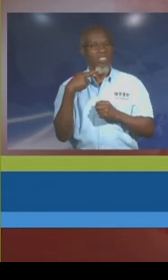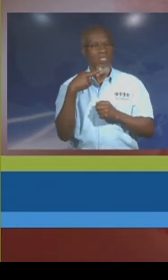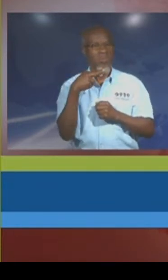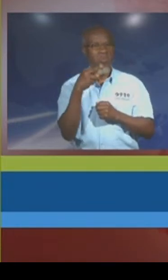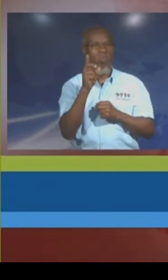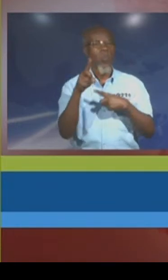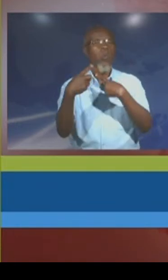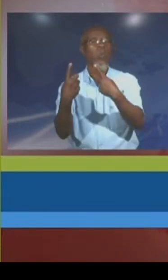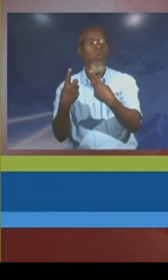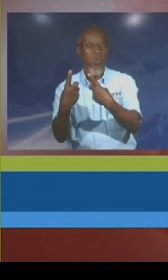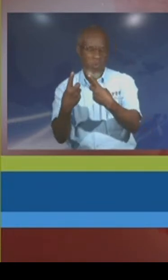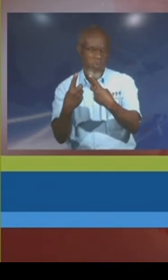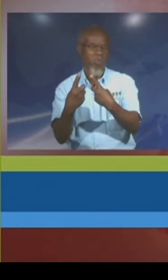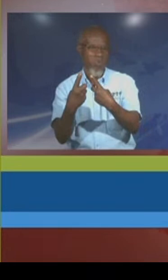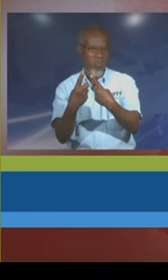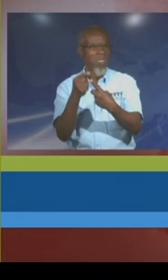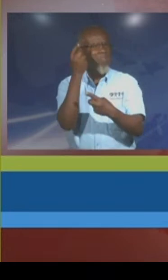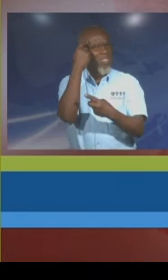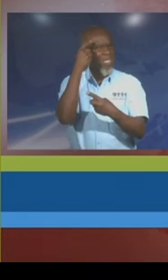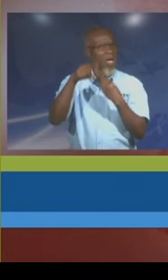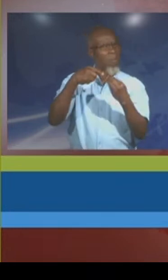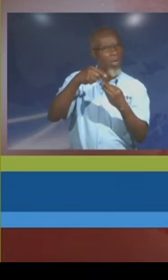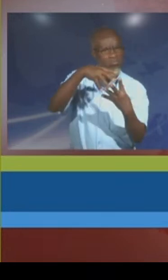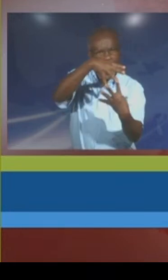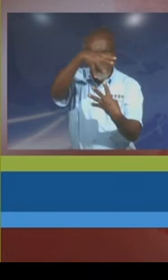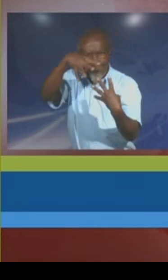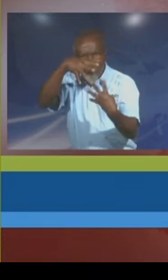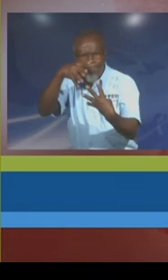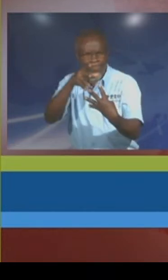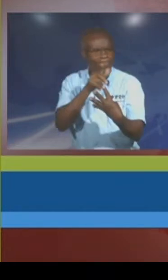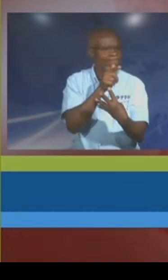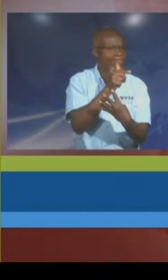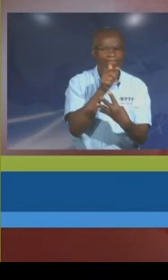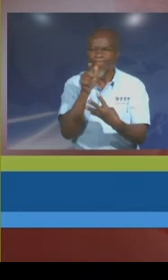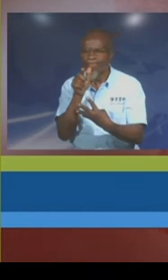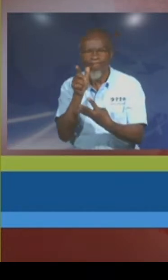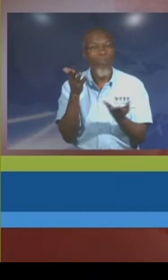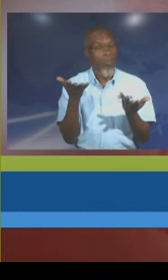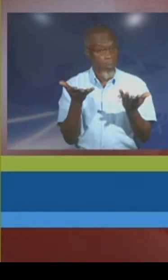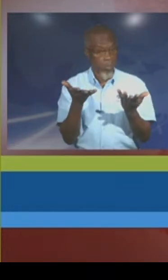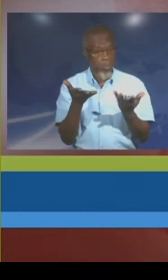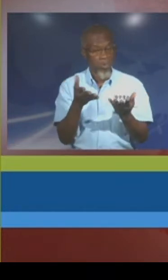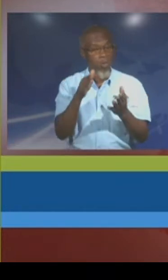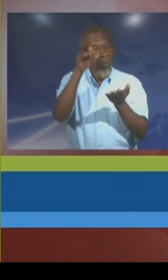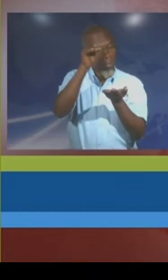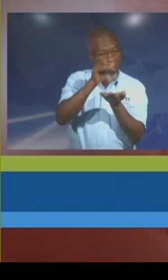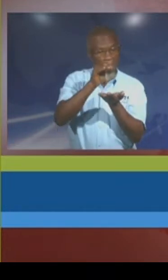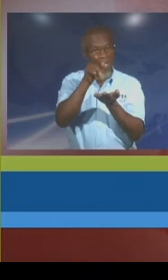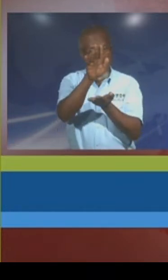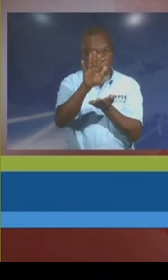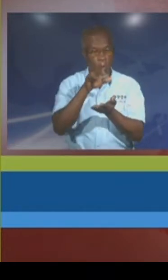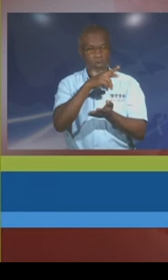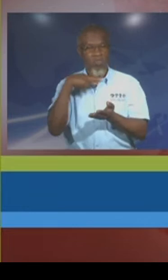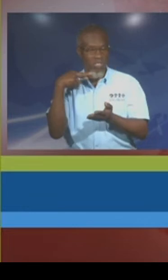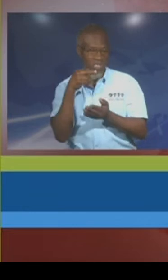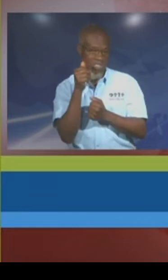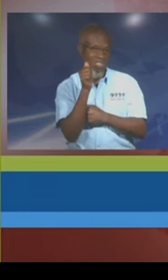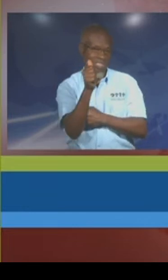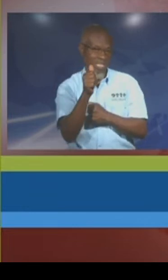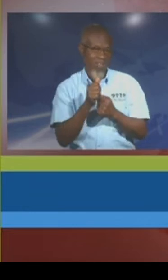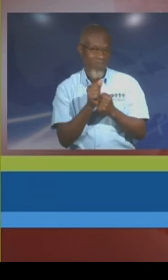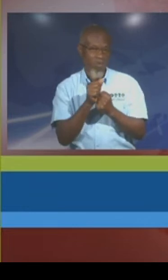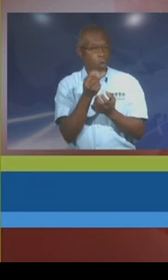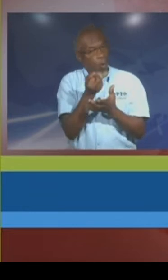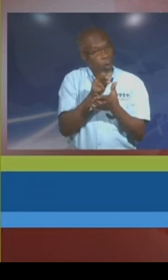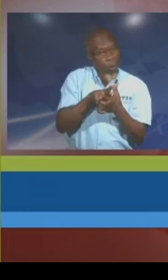one should assess his or her surroundings and make informed decisions to reduce his or her risk of contracting and or spreading